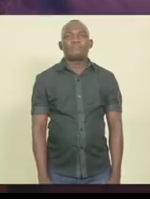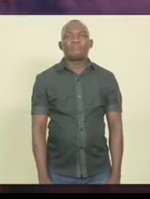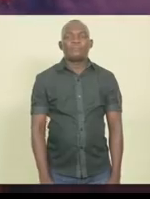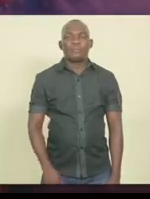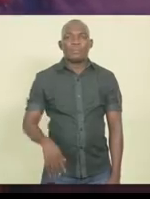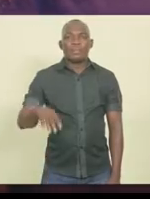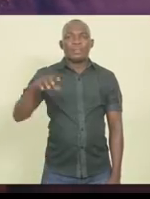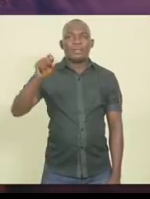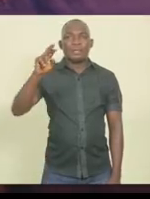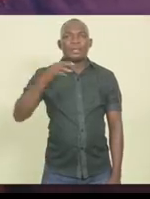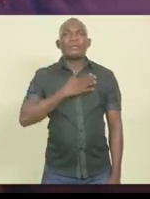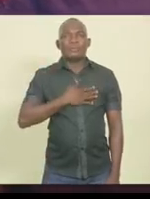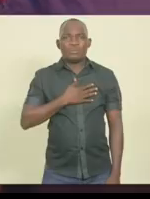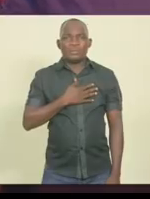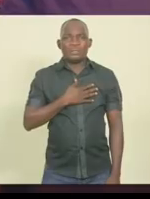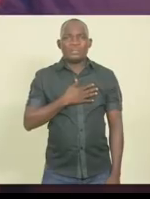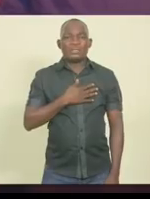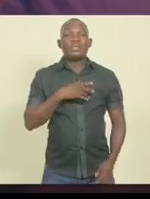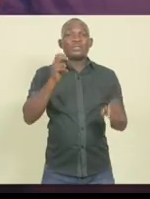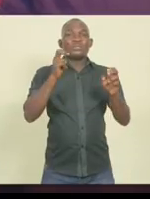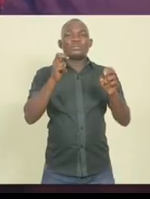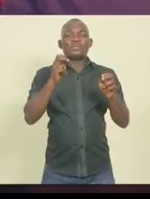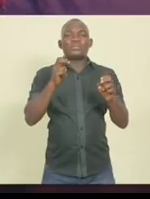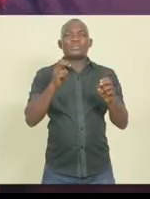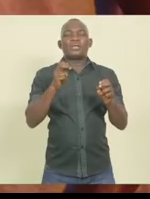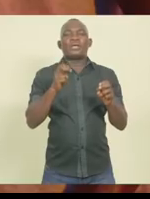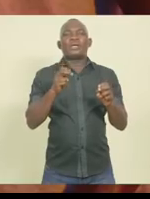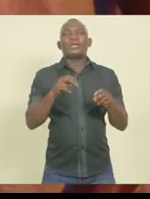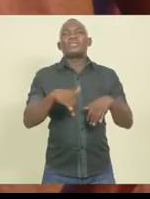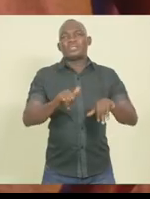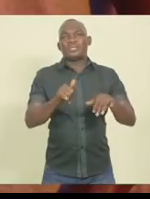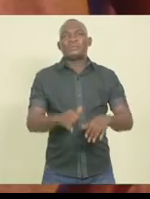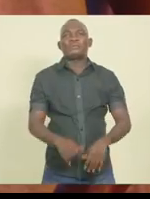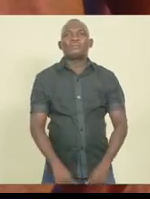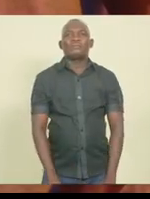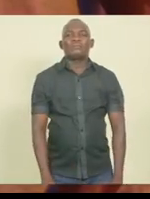Sir, please, it's been handled. You've closed every loophole.